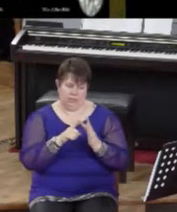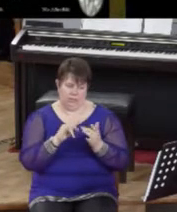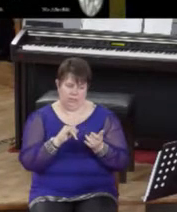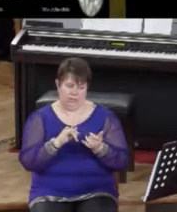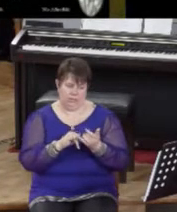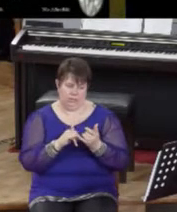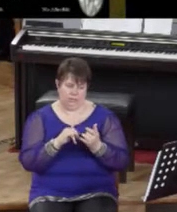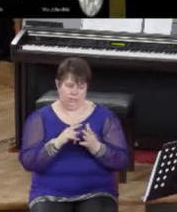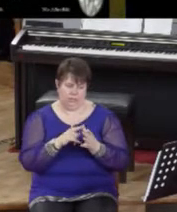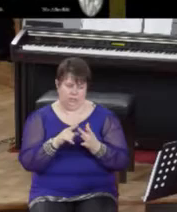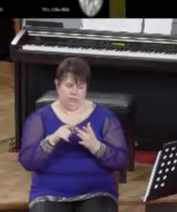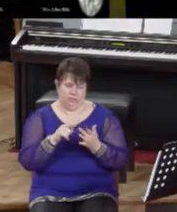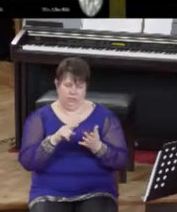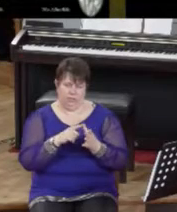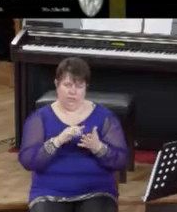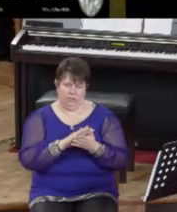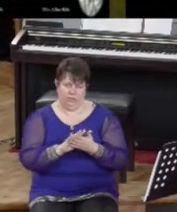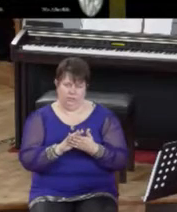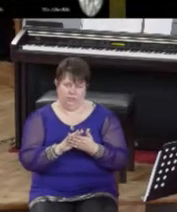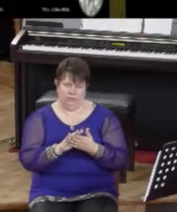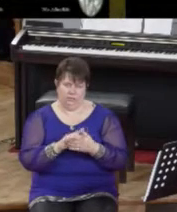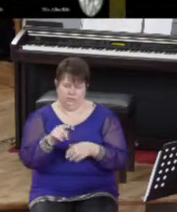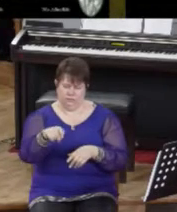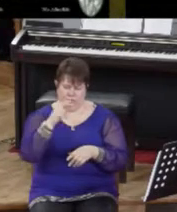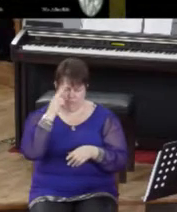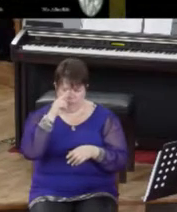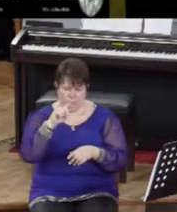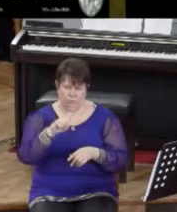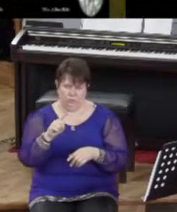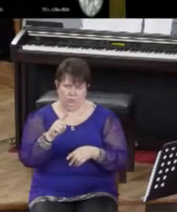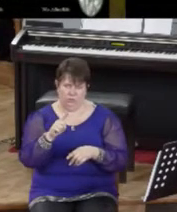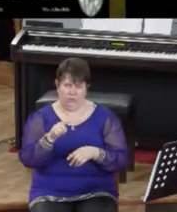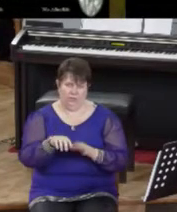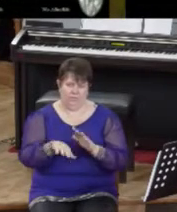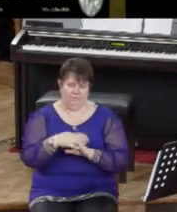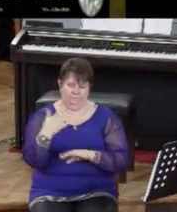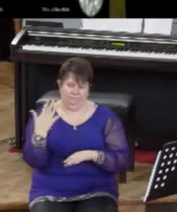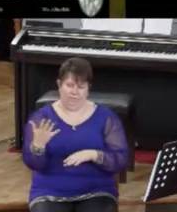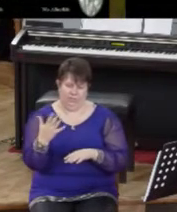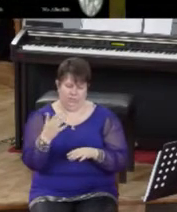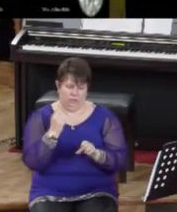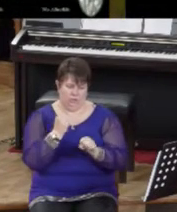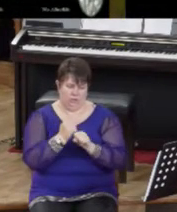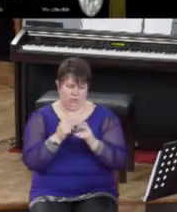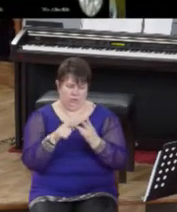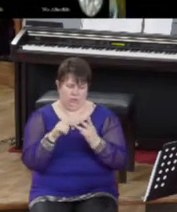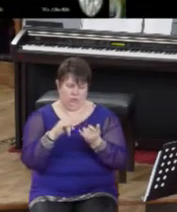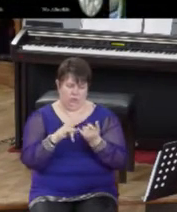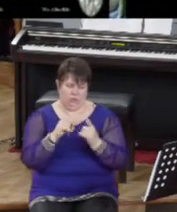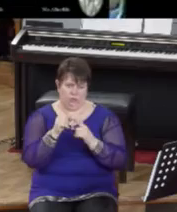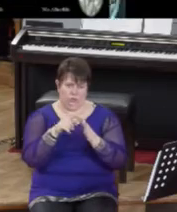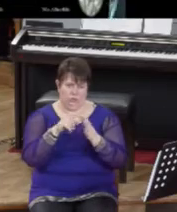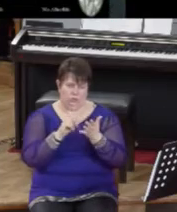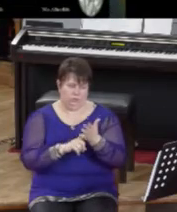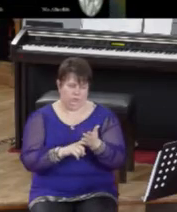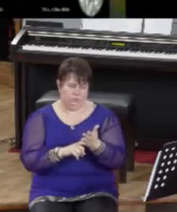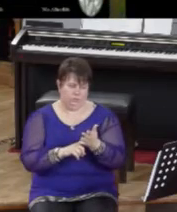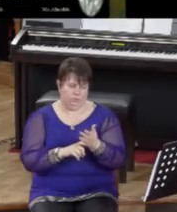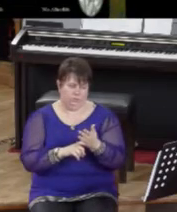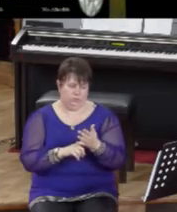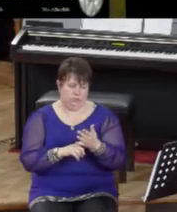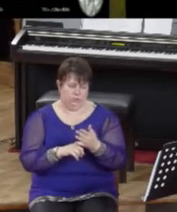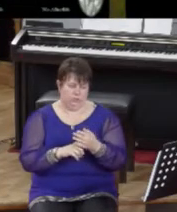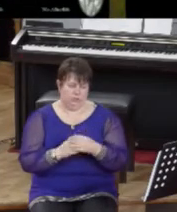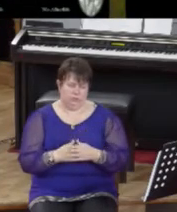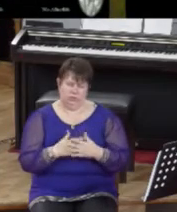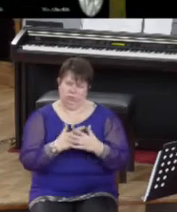Isaiah has been called the fifth gospel because it's got so much about the